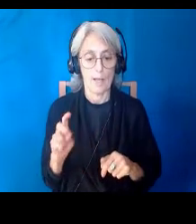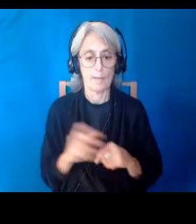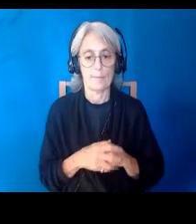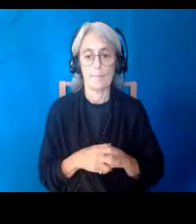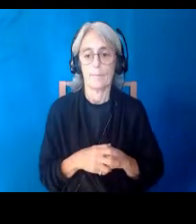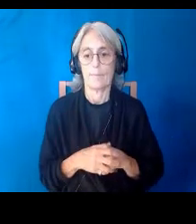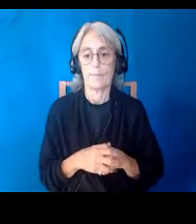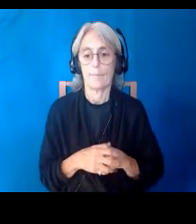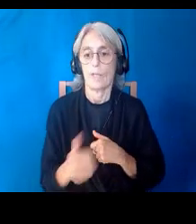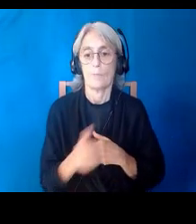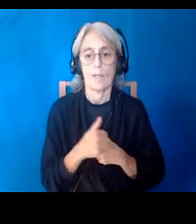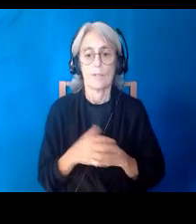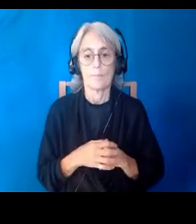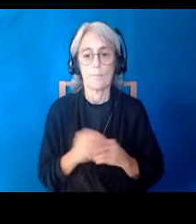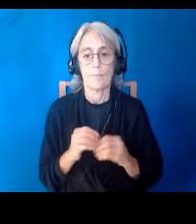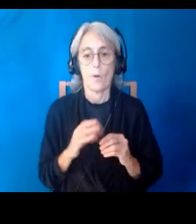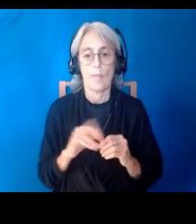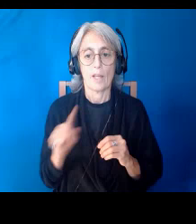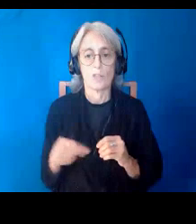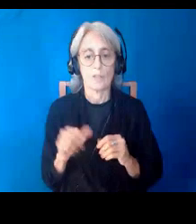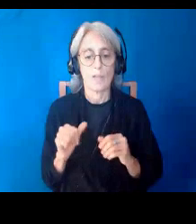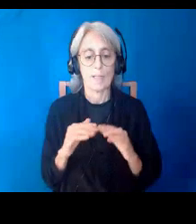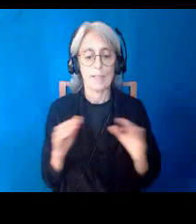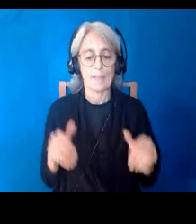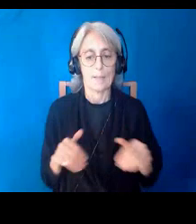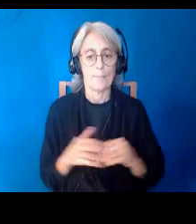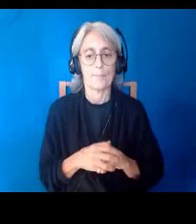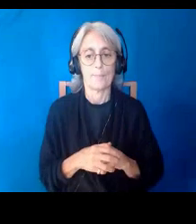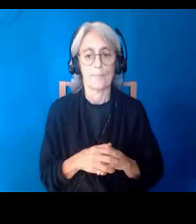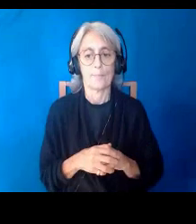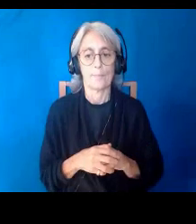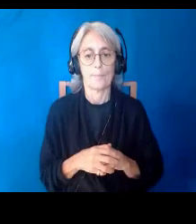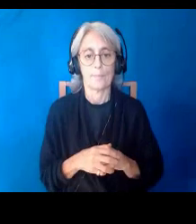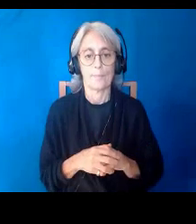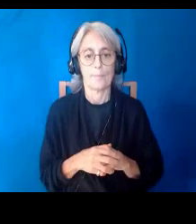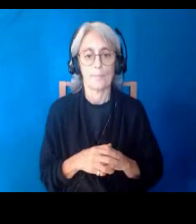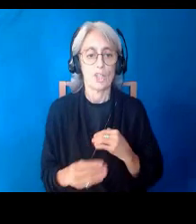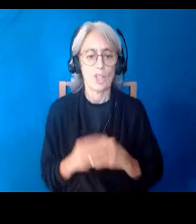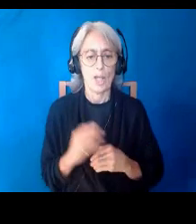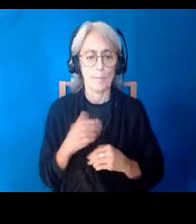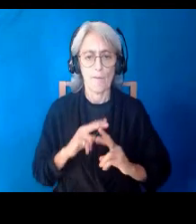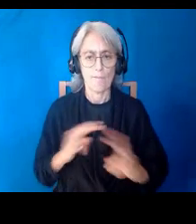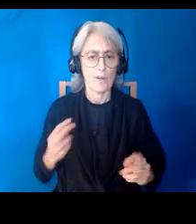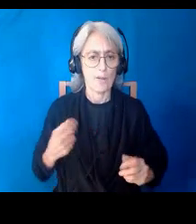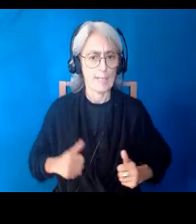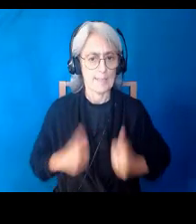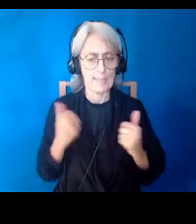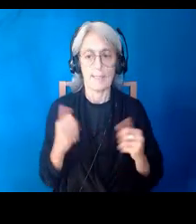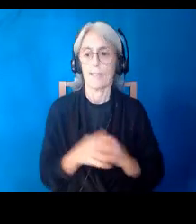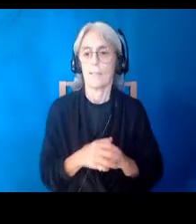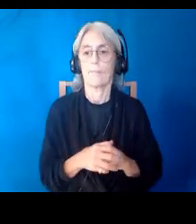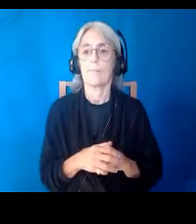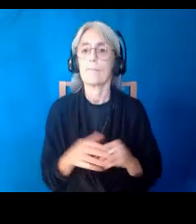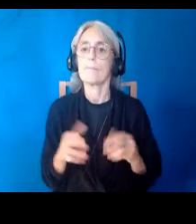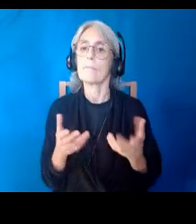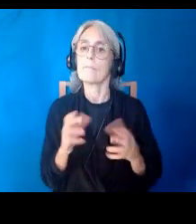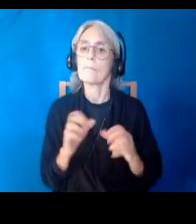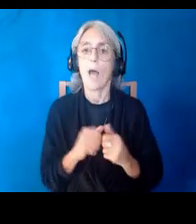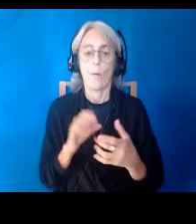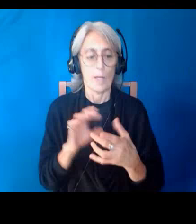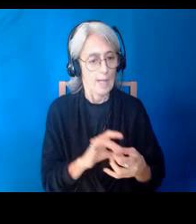transportation has been more than just a system. It has shaped our very existence. It has defined how we connect, how we grow,